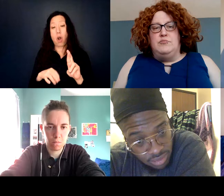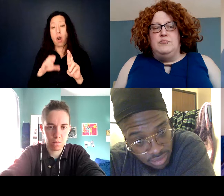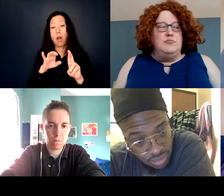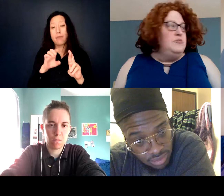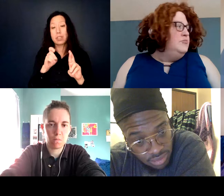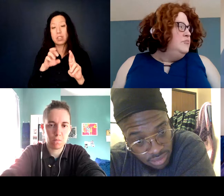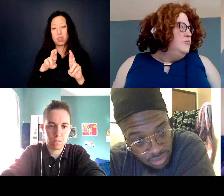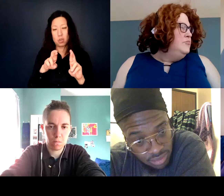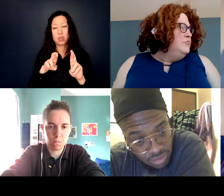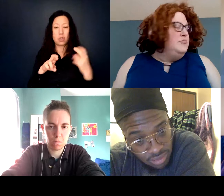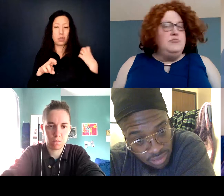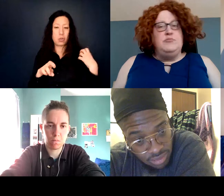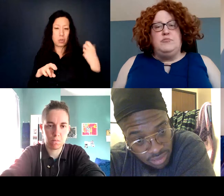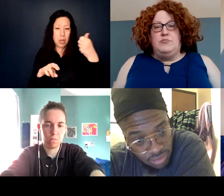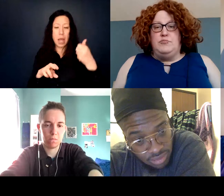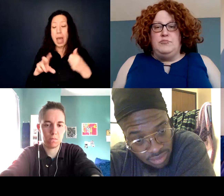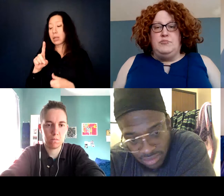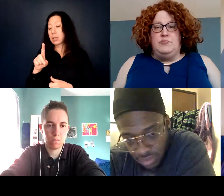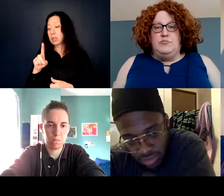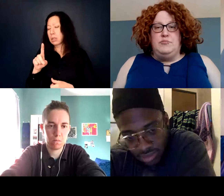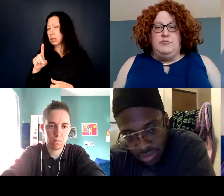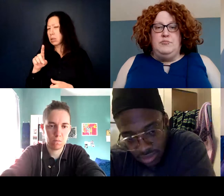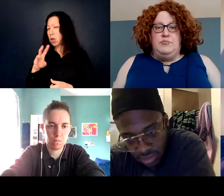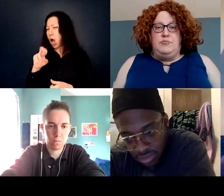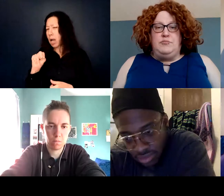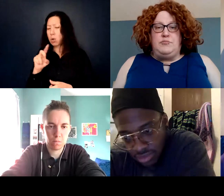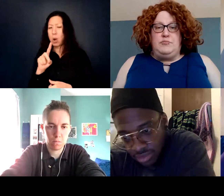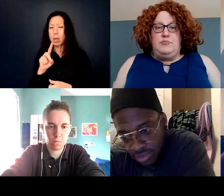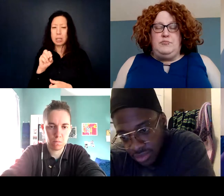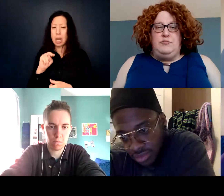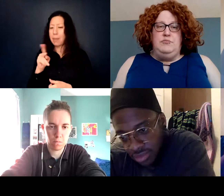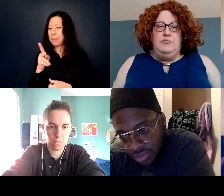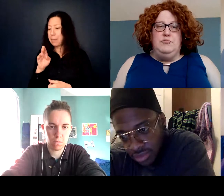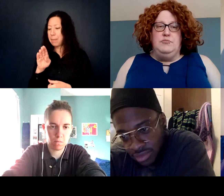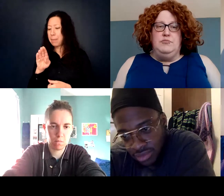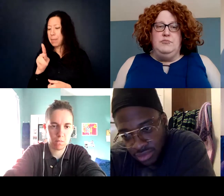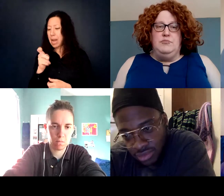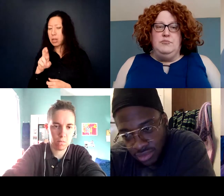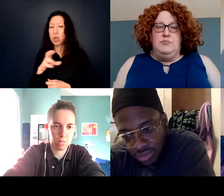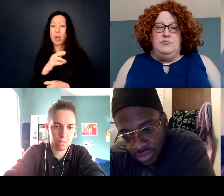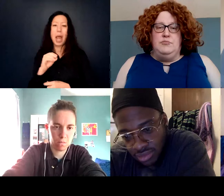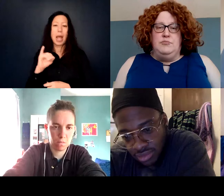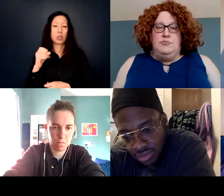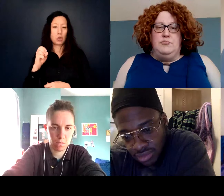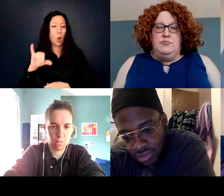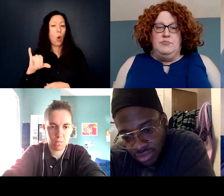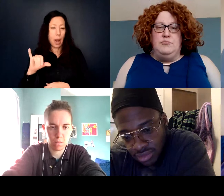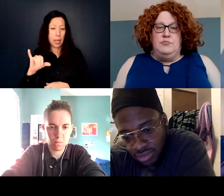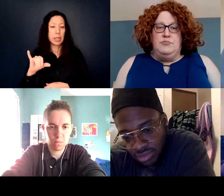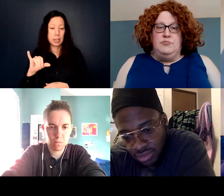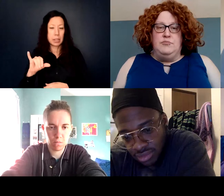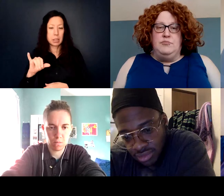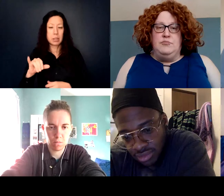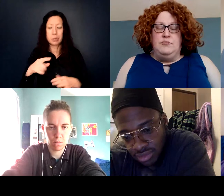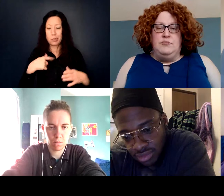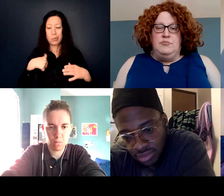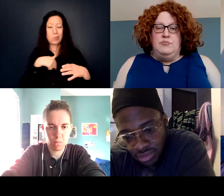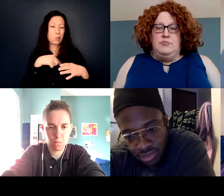Baker and Joy as well. And we want to make sure that we have a